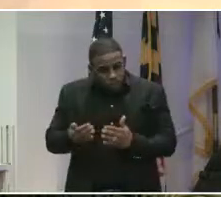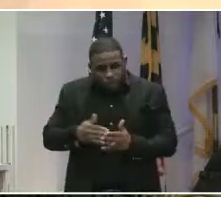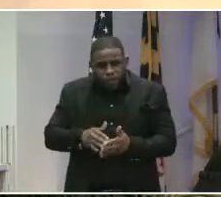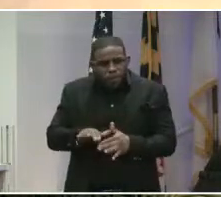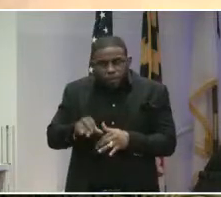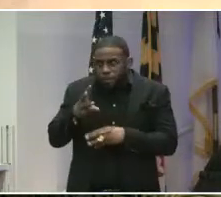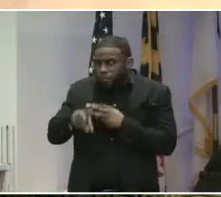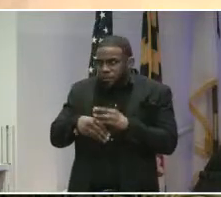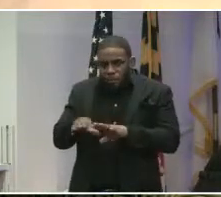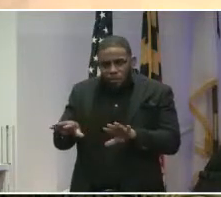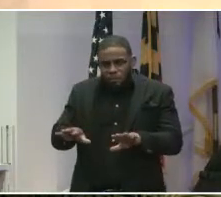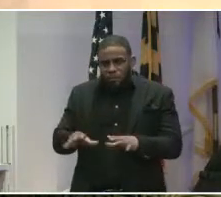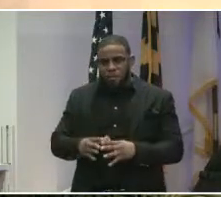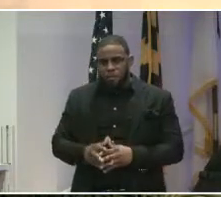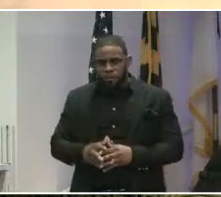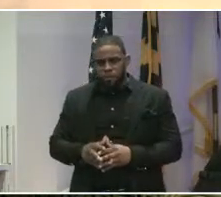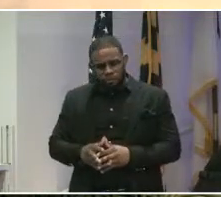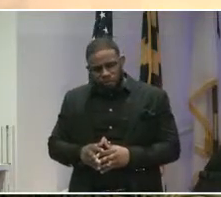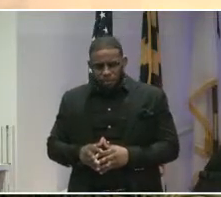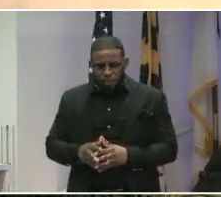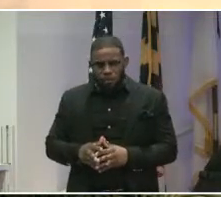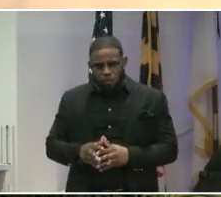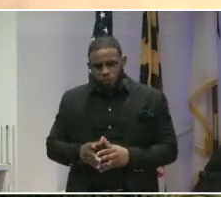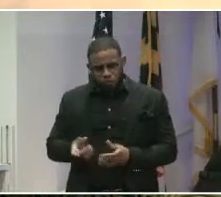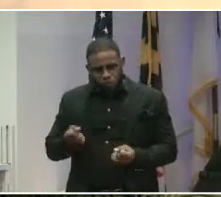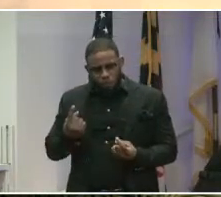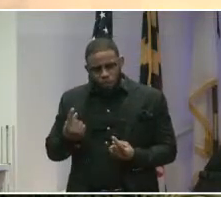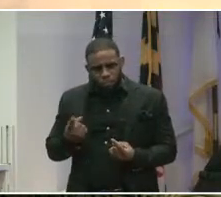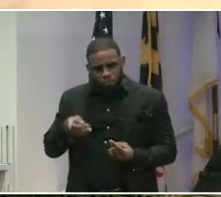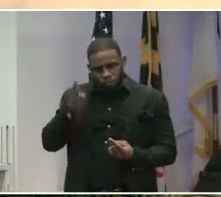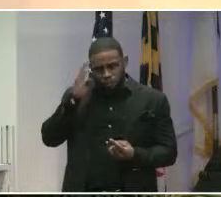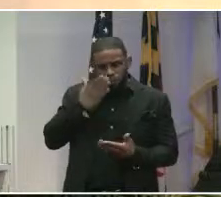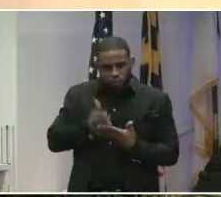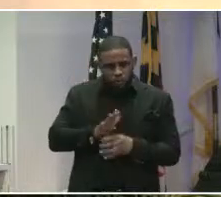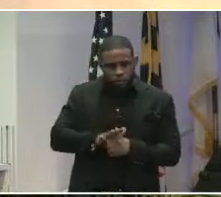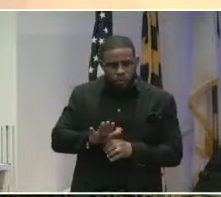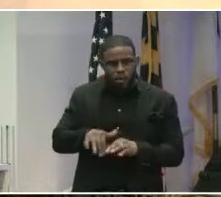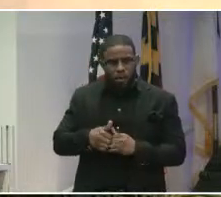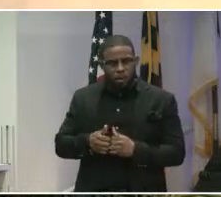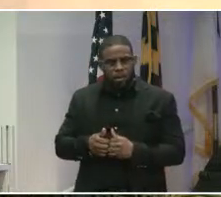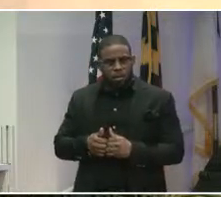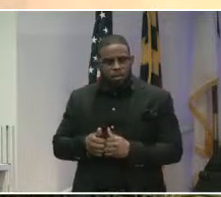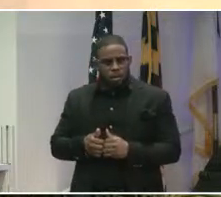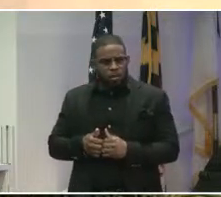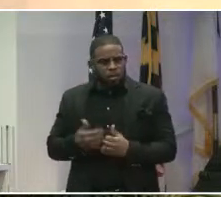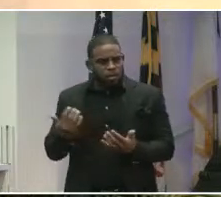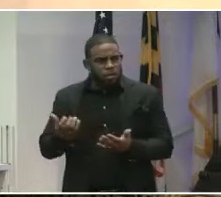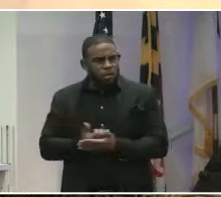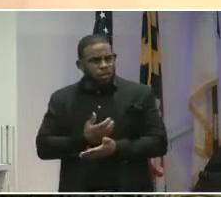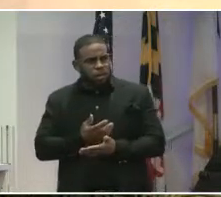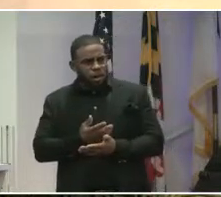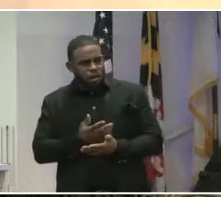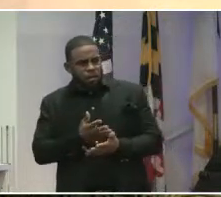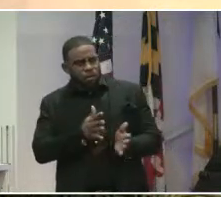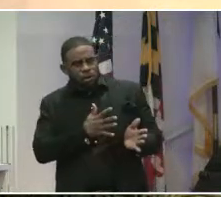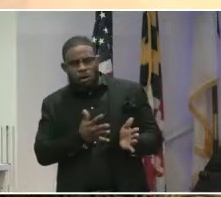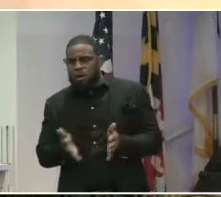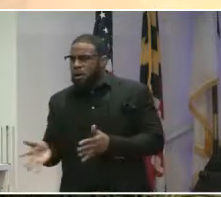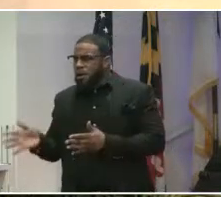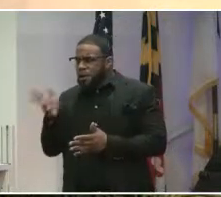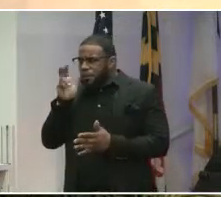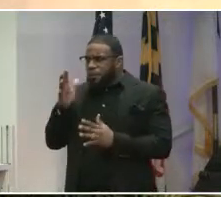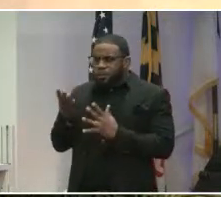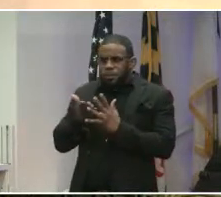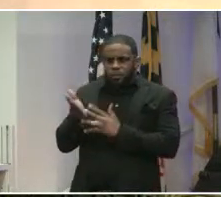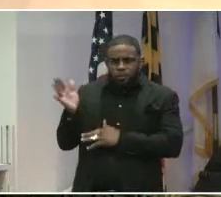you this world, so to speak. You know well enough how the wind blows this way and that. You hear it rustling through the